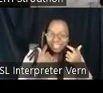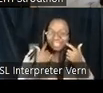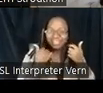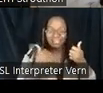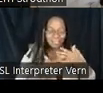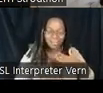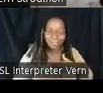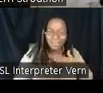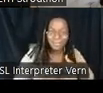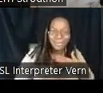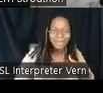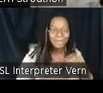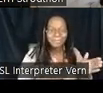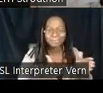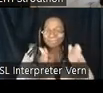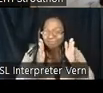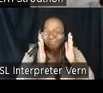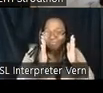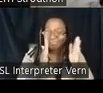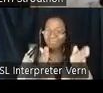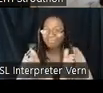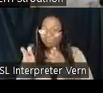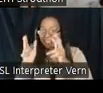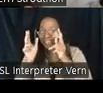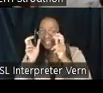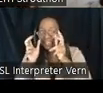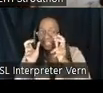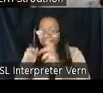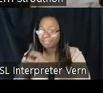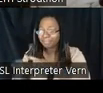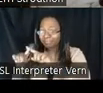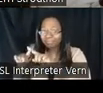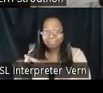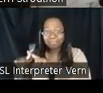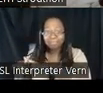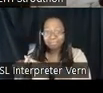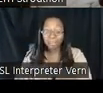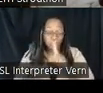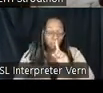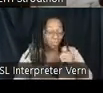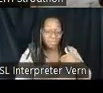attentiveness and listening and reliability, creating structures and boundaries,